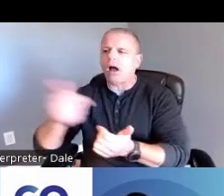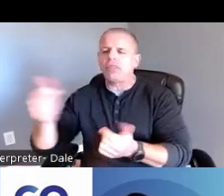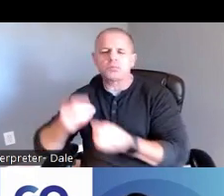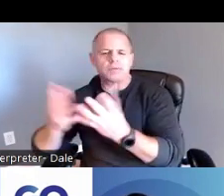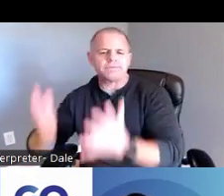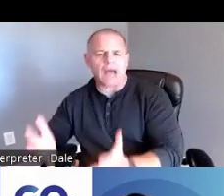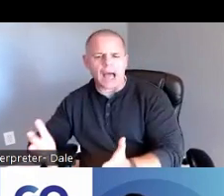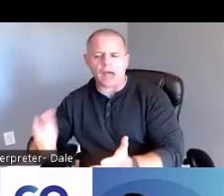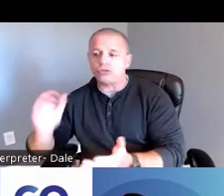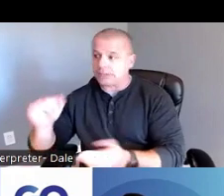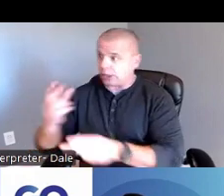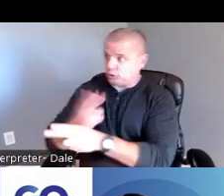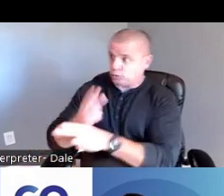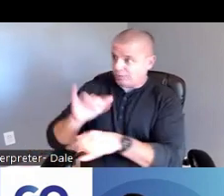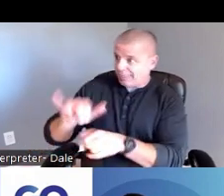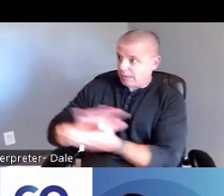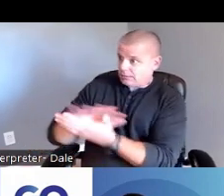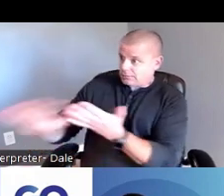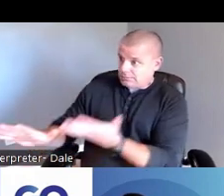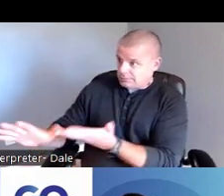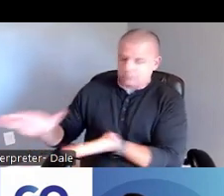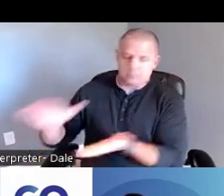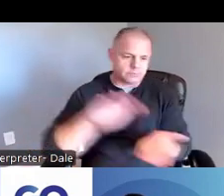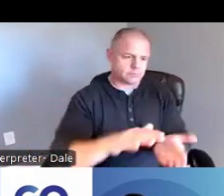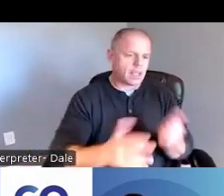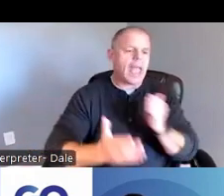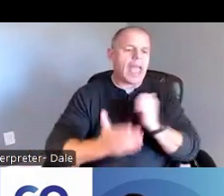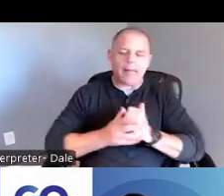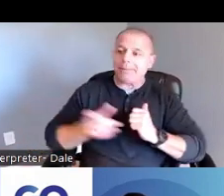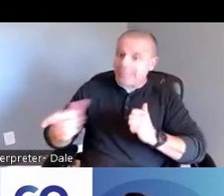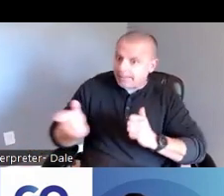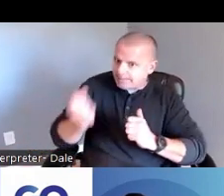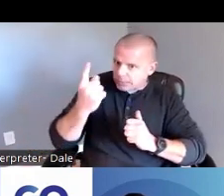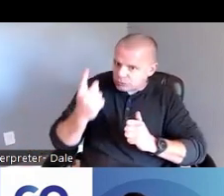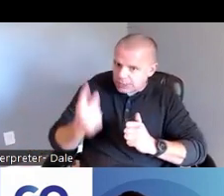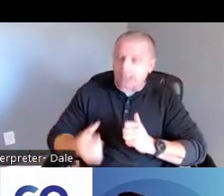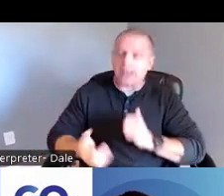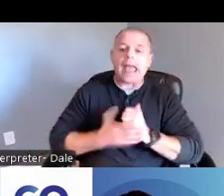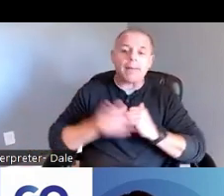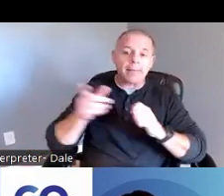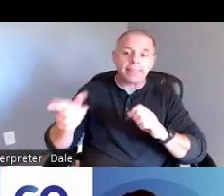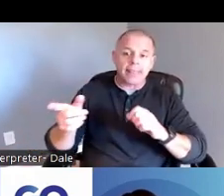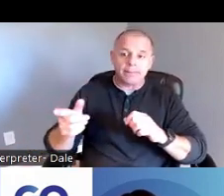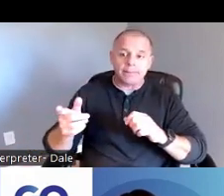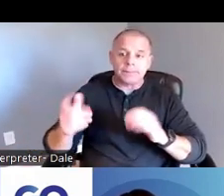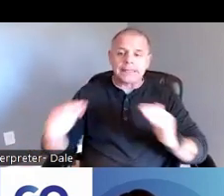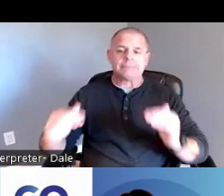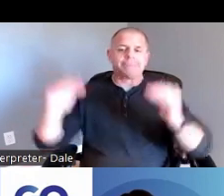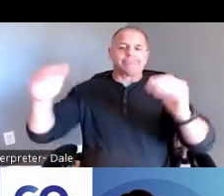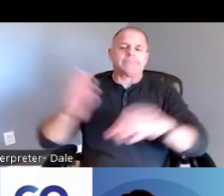resources and tools to help them grow their understanding and help them elevate their practice.